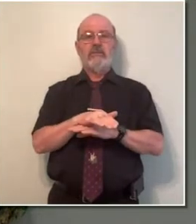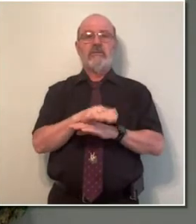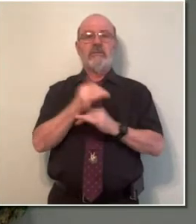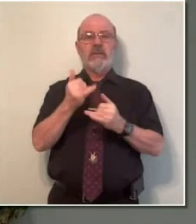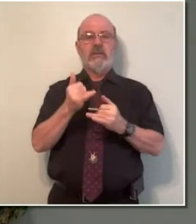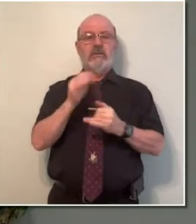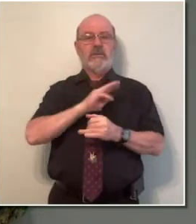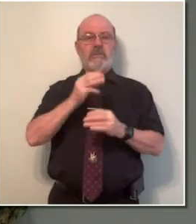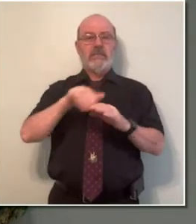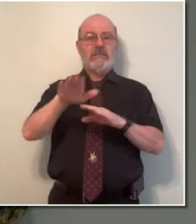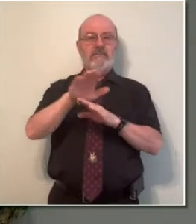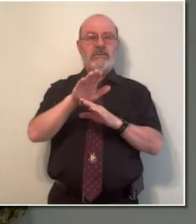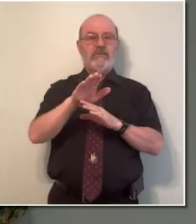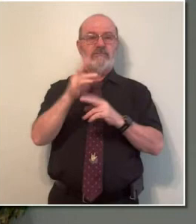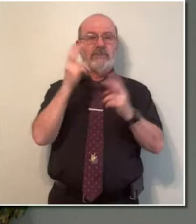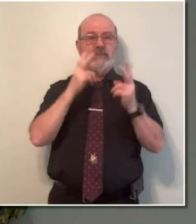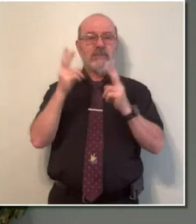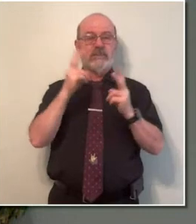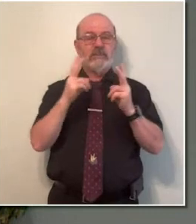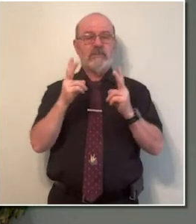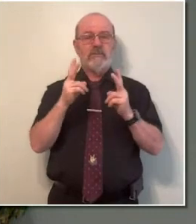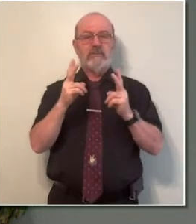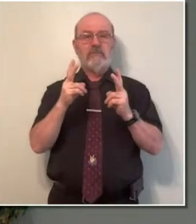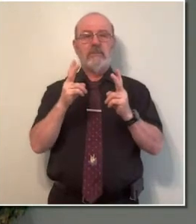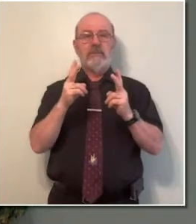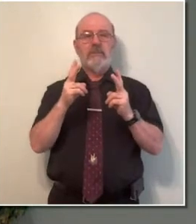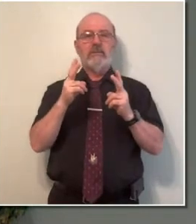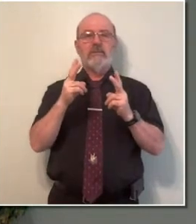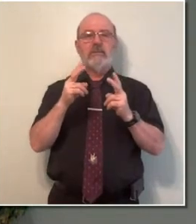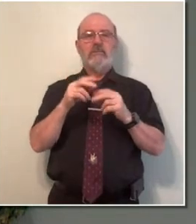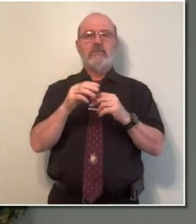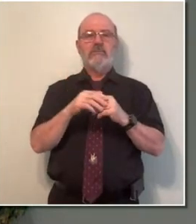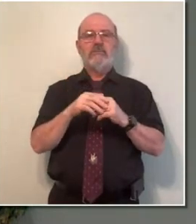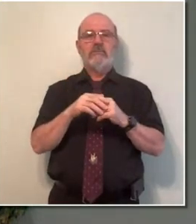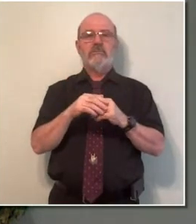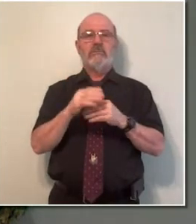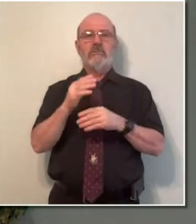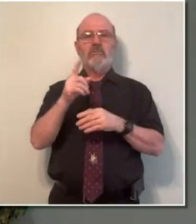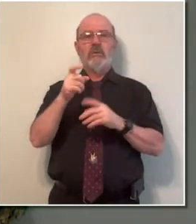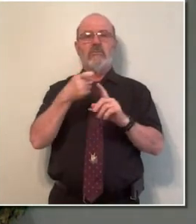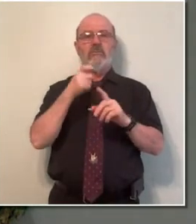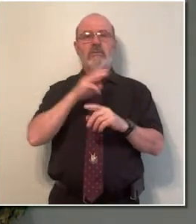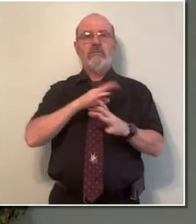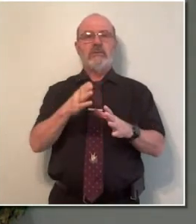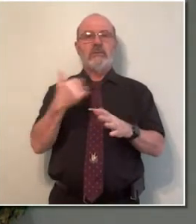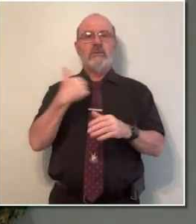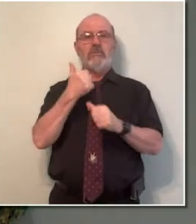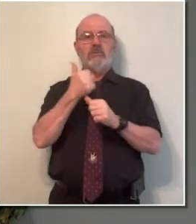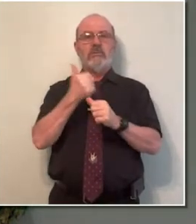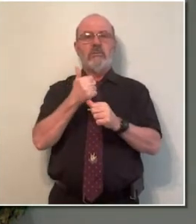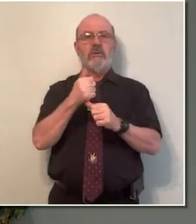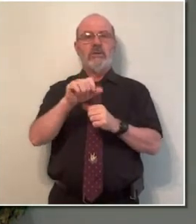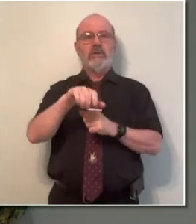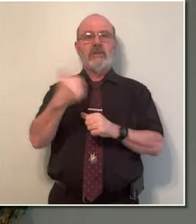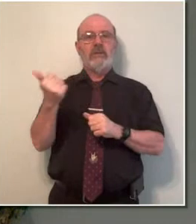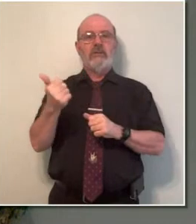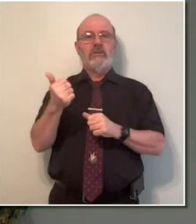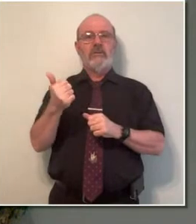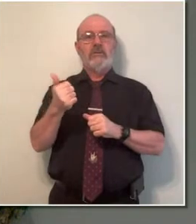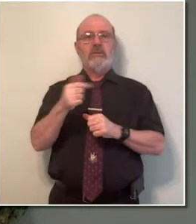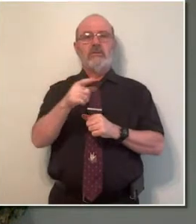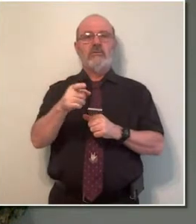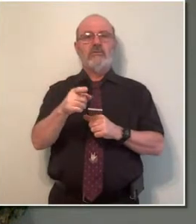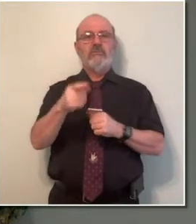field. And got a couple of notes here. One is from a missionary that we support, and the other is one that you do not